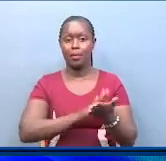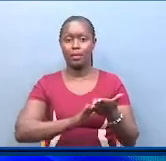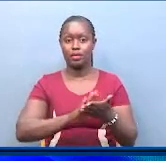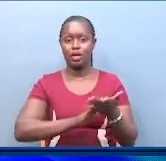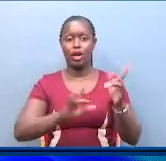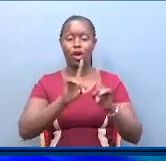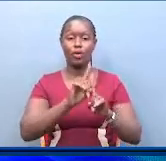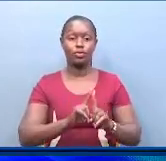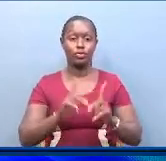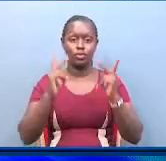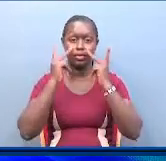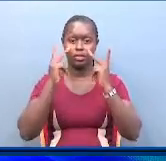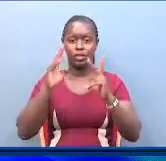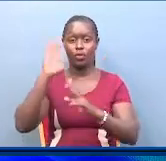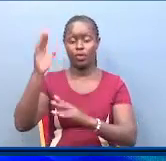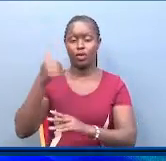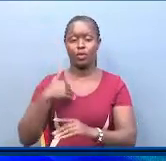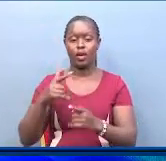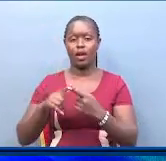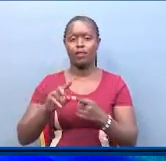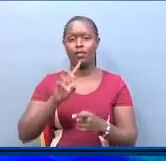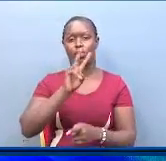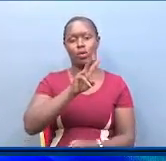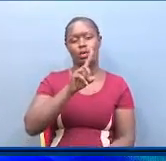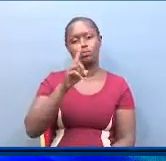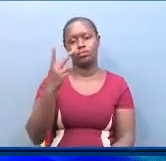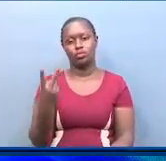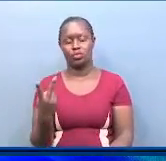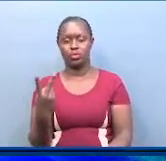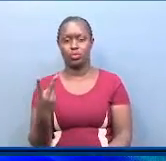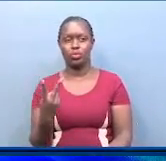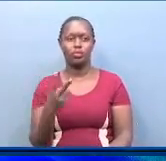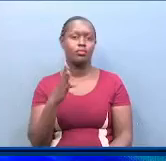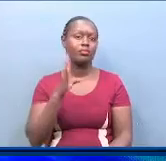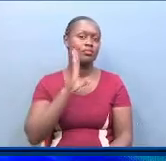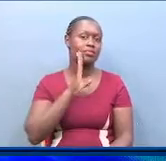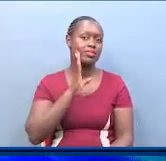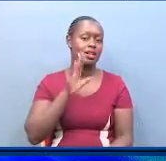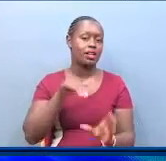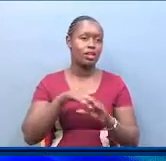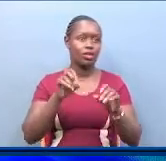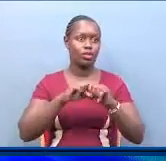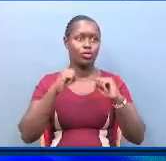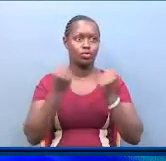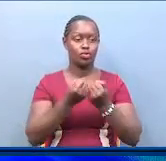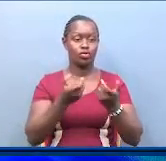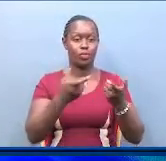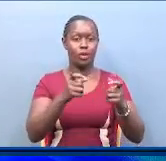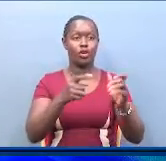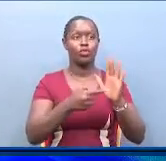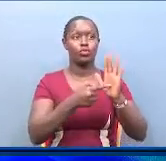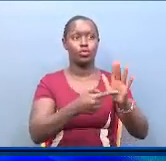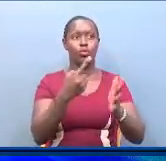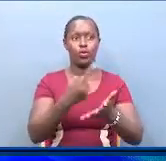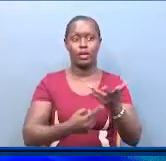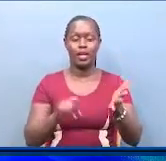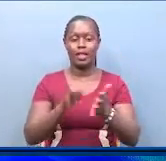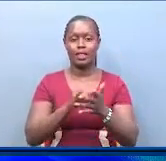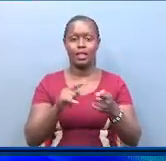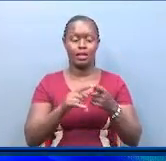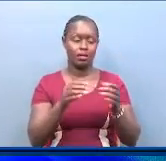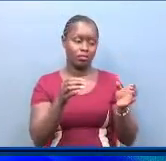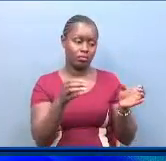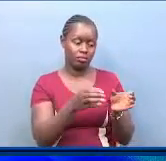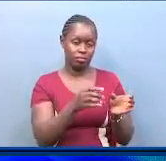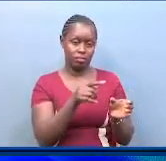find that there will be one or two propaganda in the social media to show that this side or